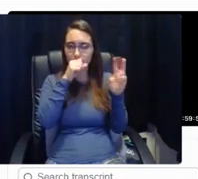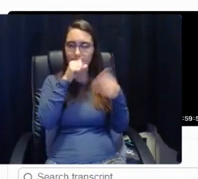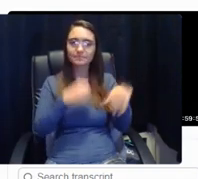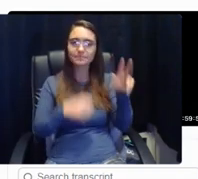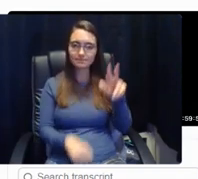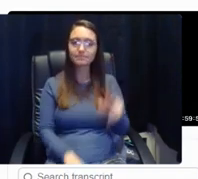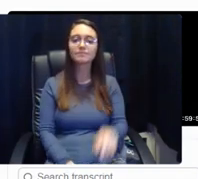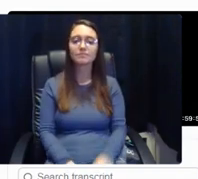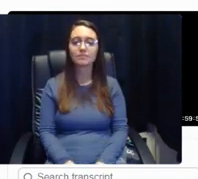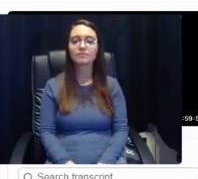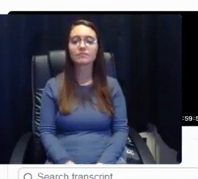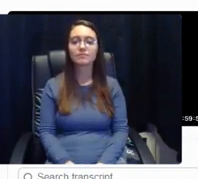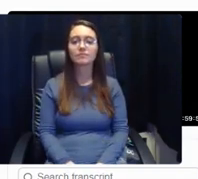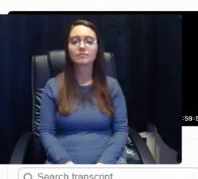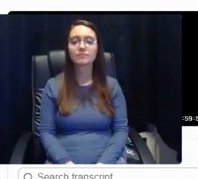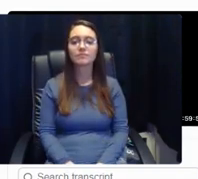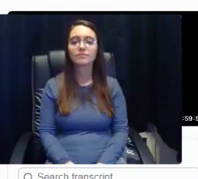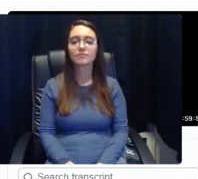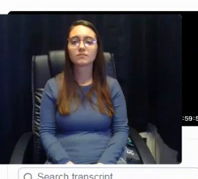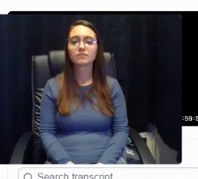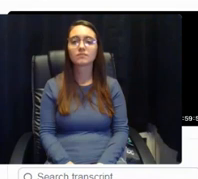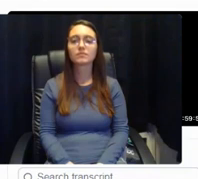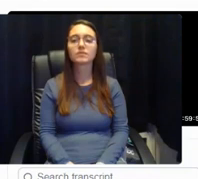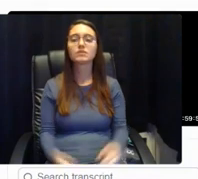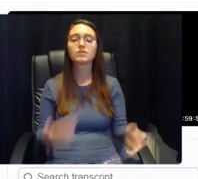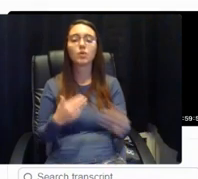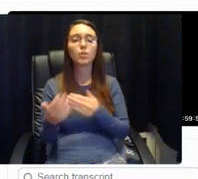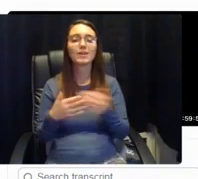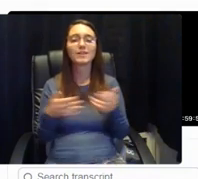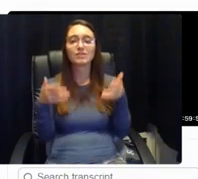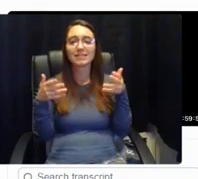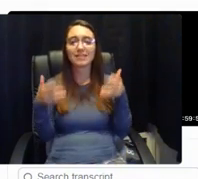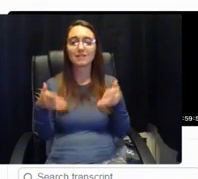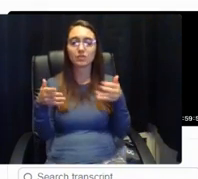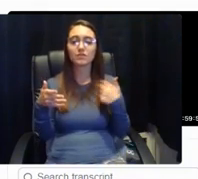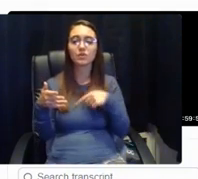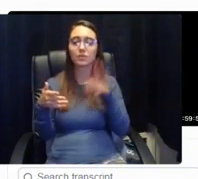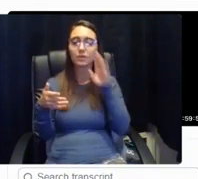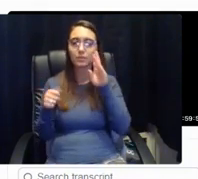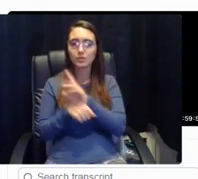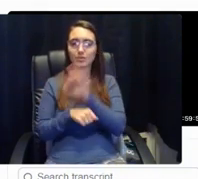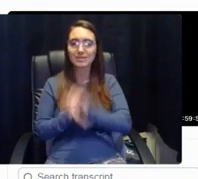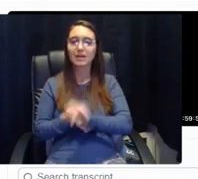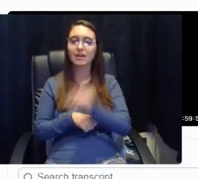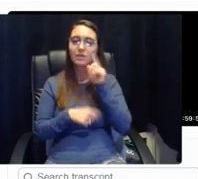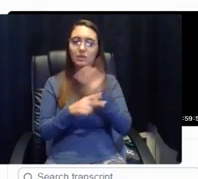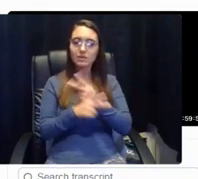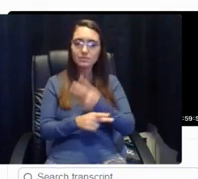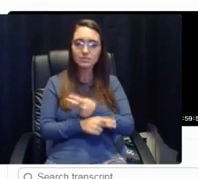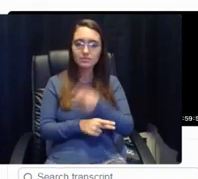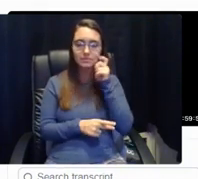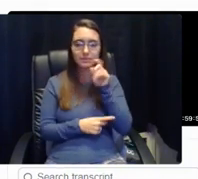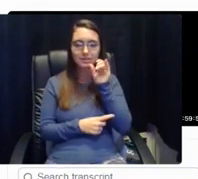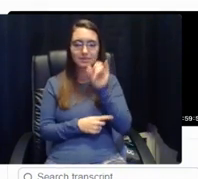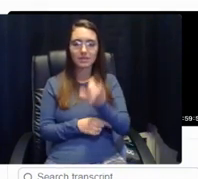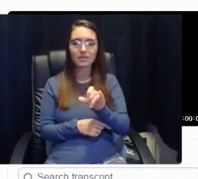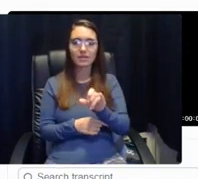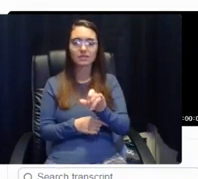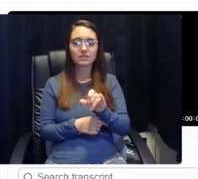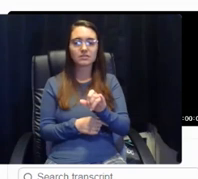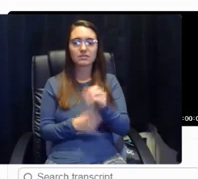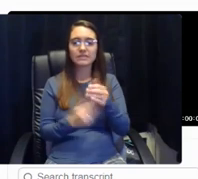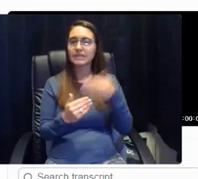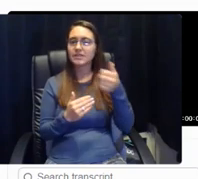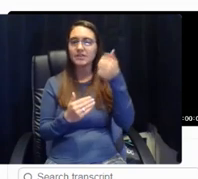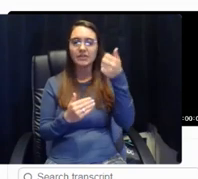iron 3 redox couple. Whatever left over, we will use that one to do calculation because it's much easier